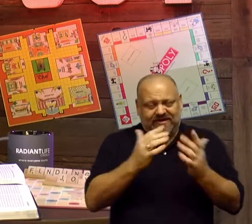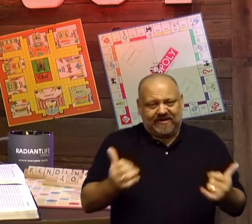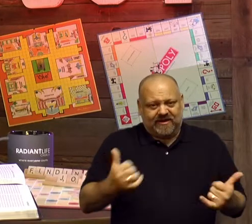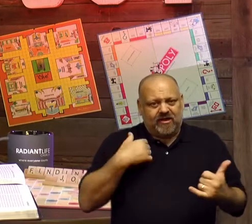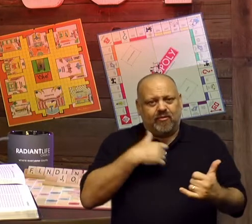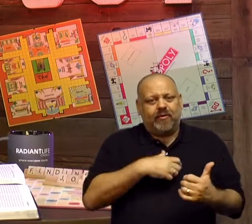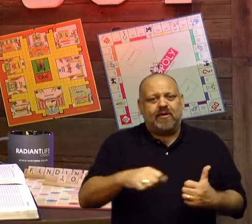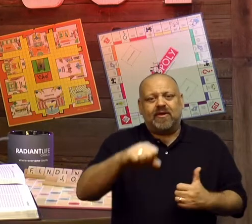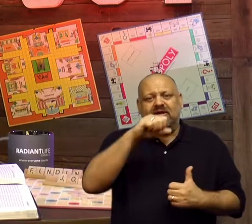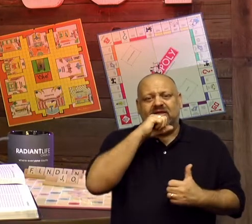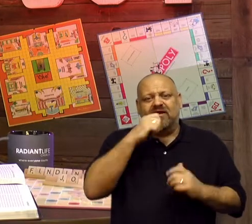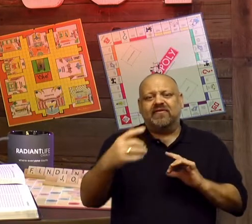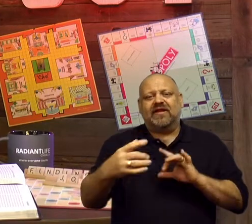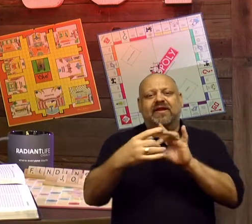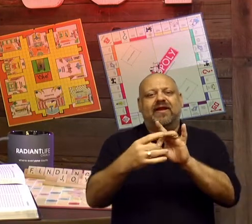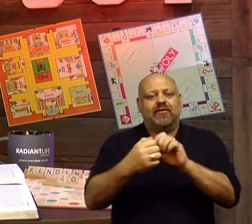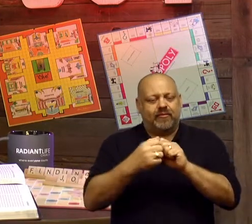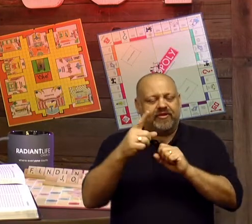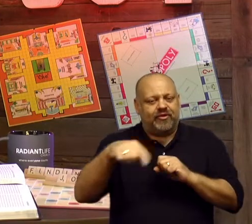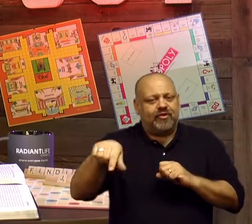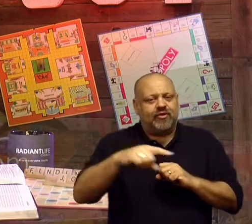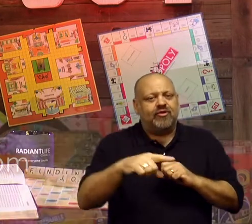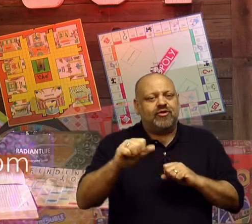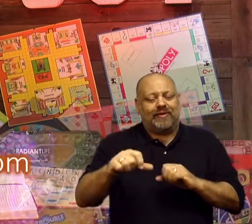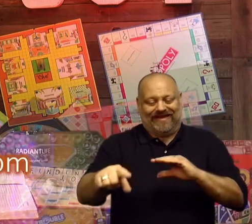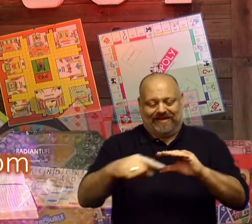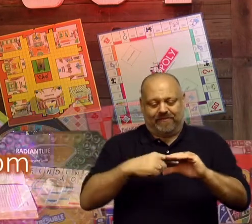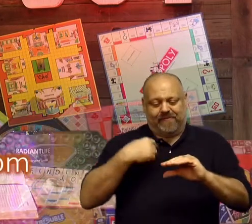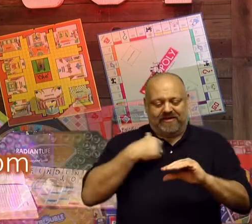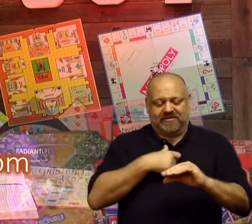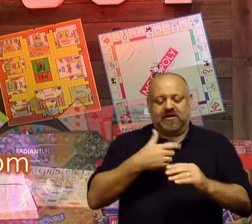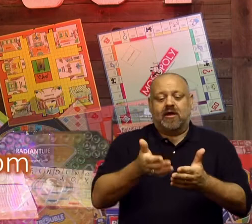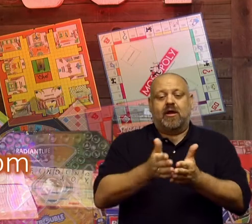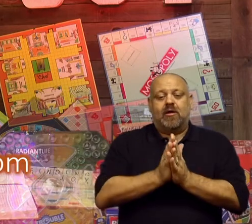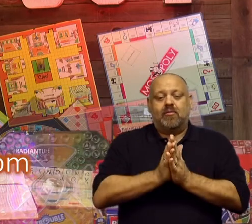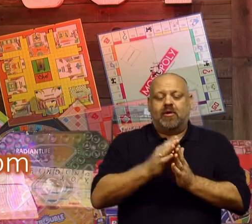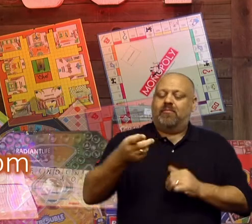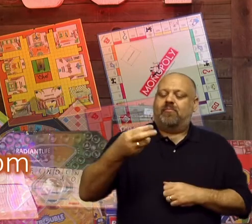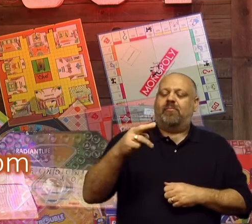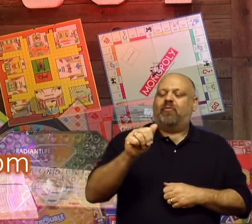prayer today, we would love to connect with you. You can email us at